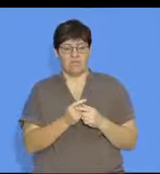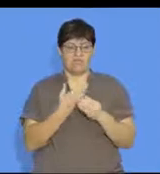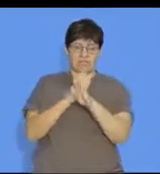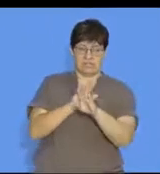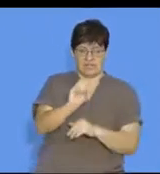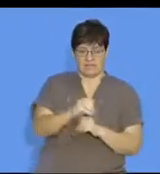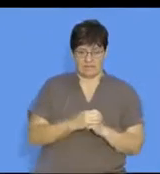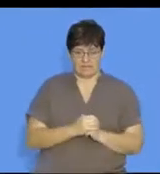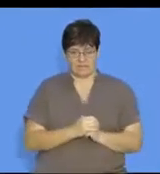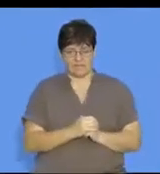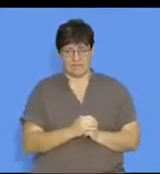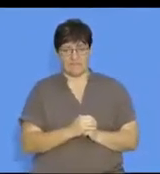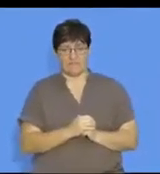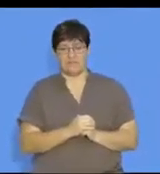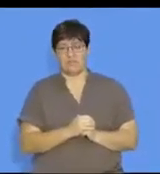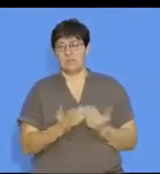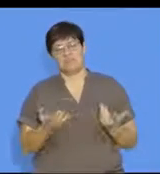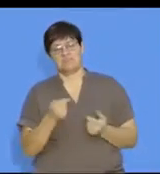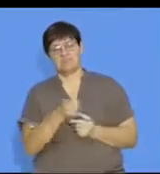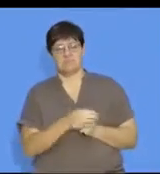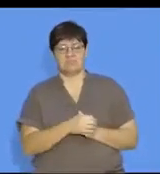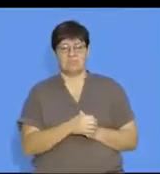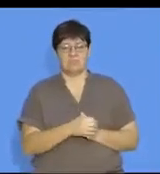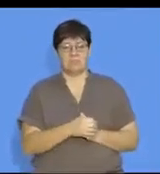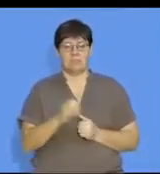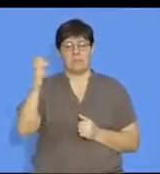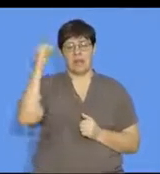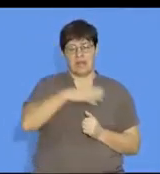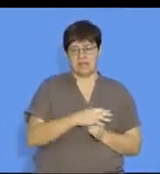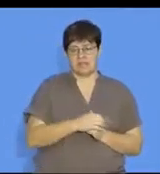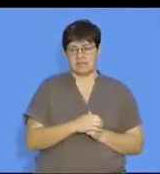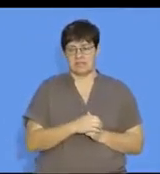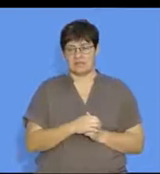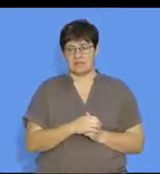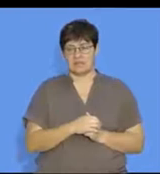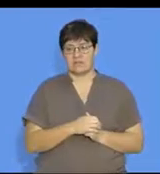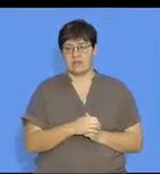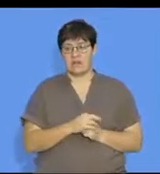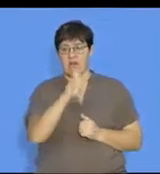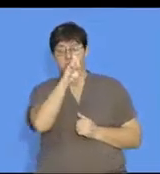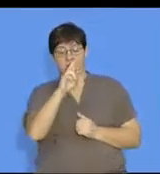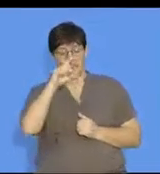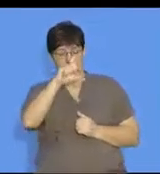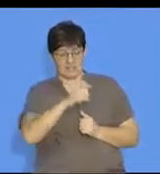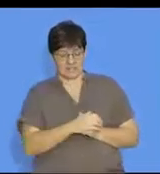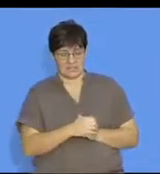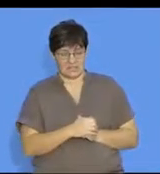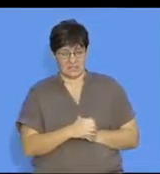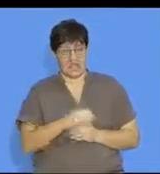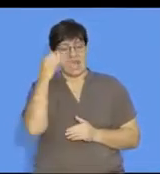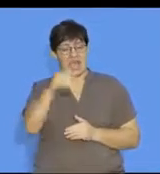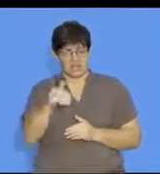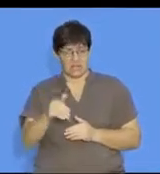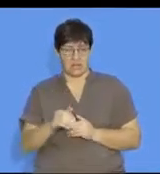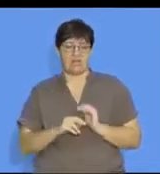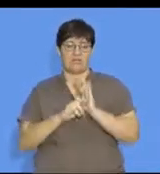the resistor. Okay, so if for argument's sake, this was the light bulb, pay attention, the big R